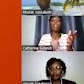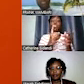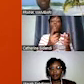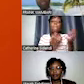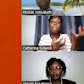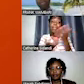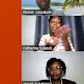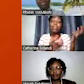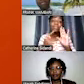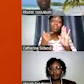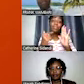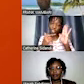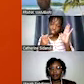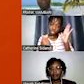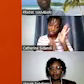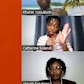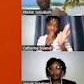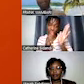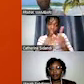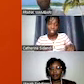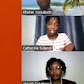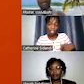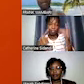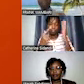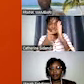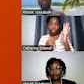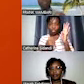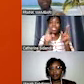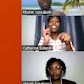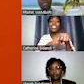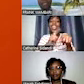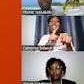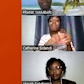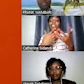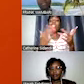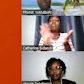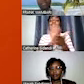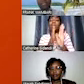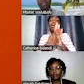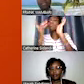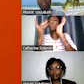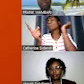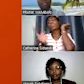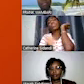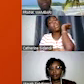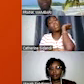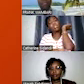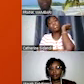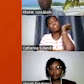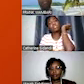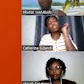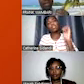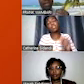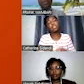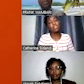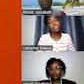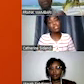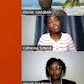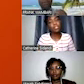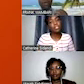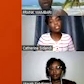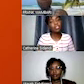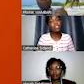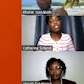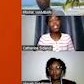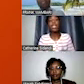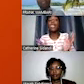life perspective, when things have come elephant, dofu, and you have to